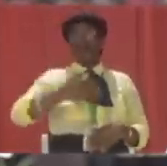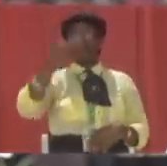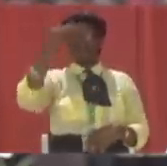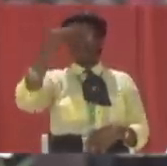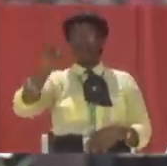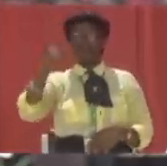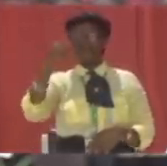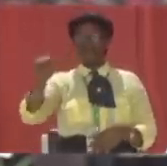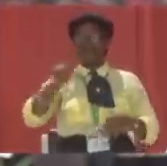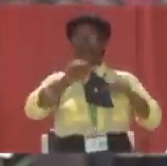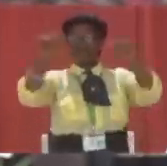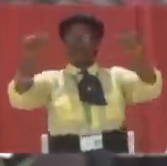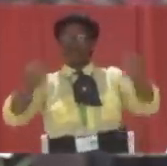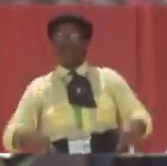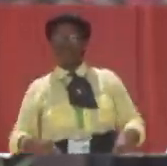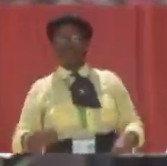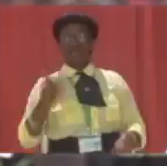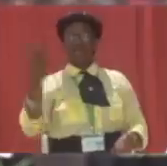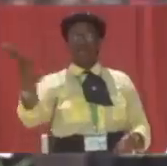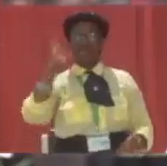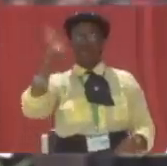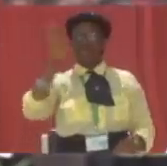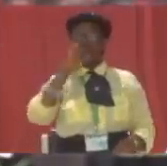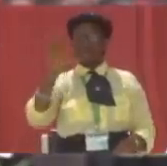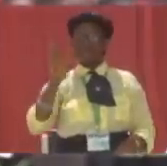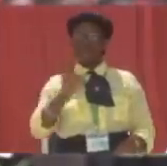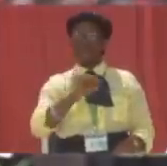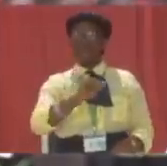There'll be a section to my right.